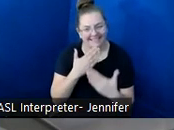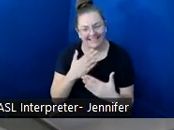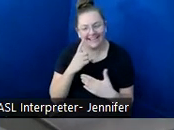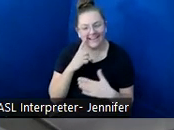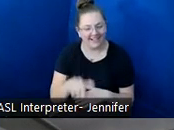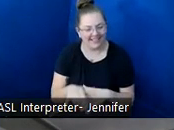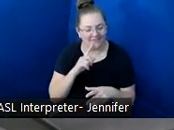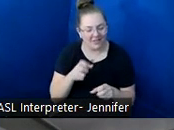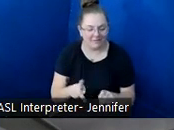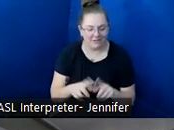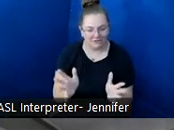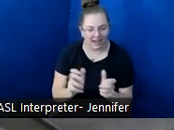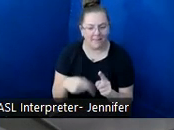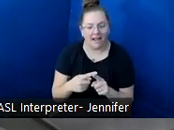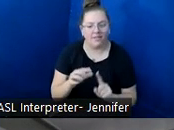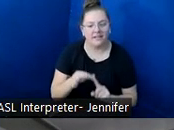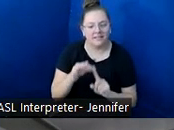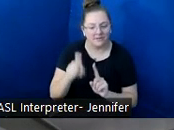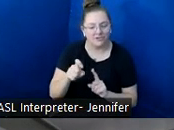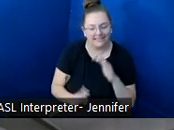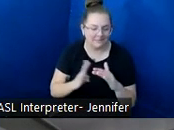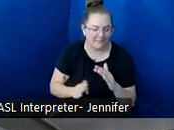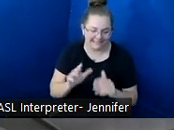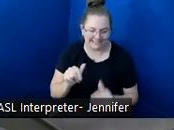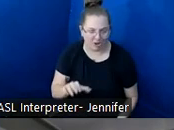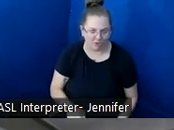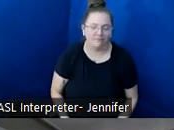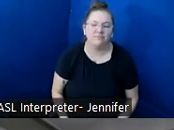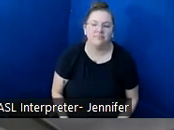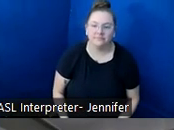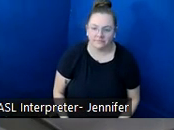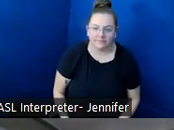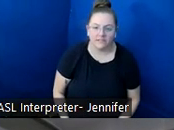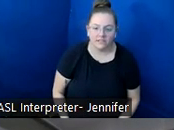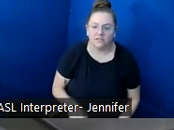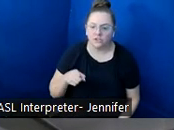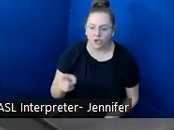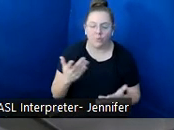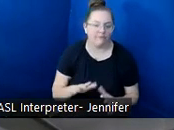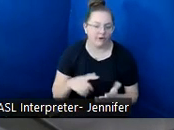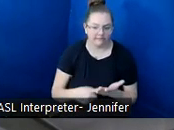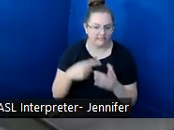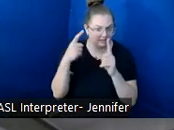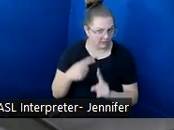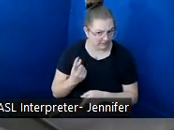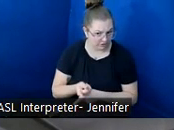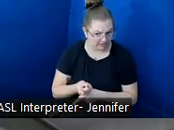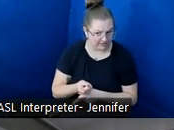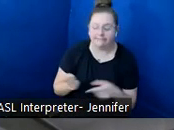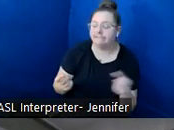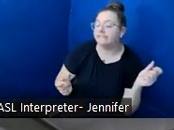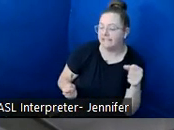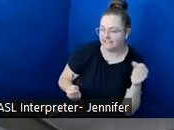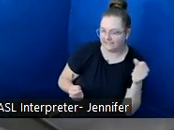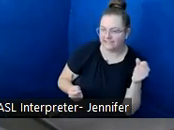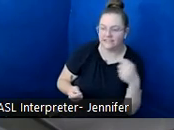opportunity to talk with you about Special Needs BasicCare. And you went through the objectives, I'm thinking. Yes,